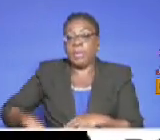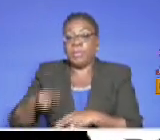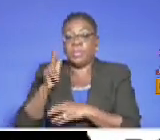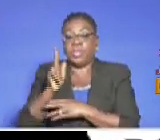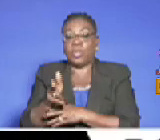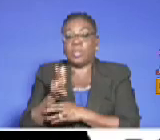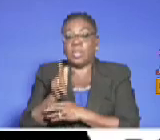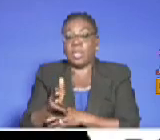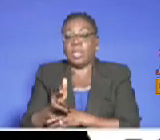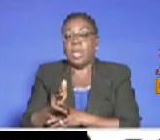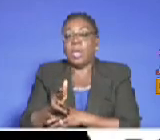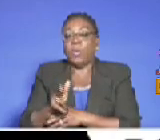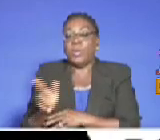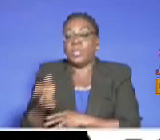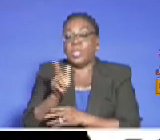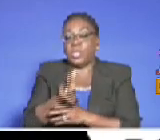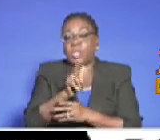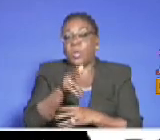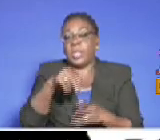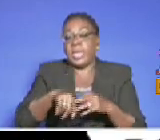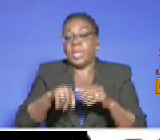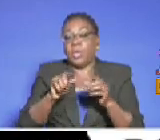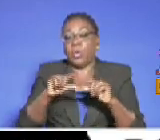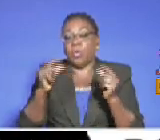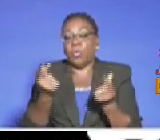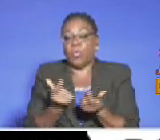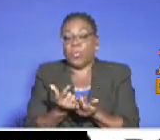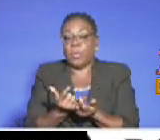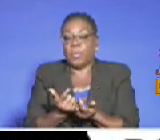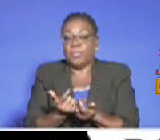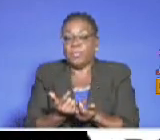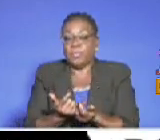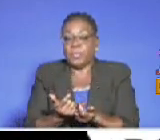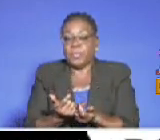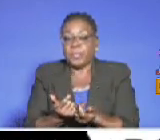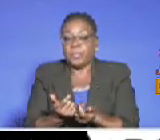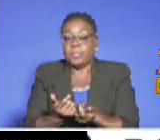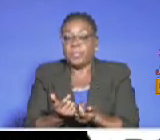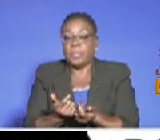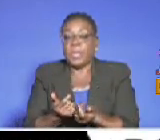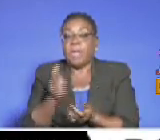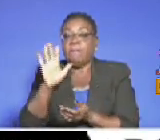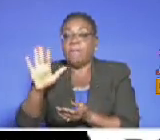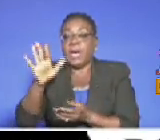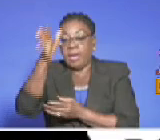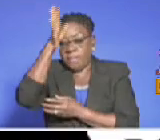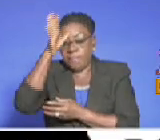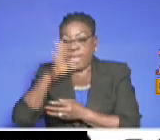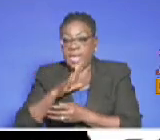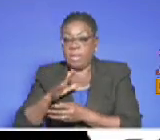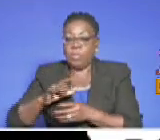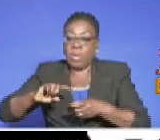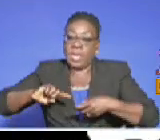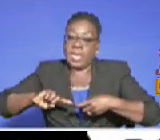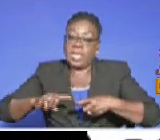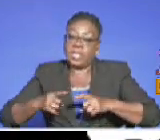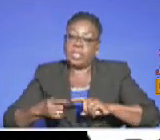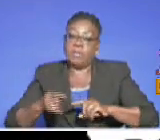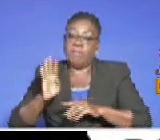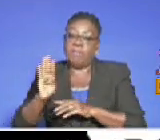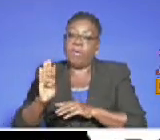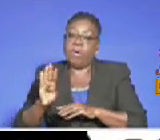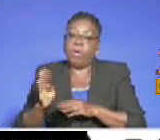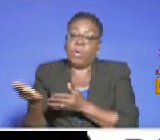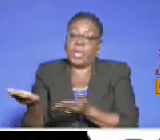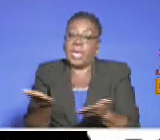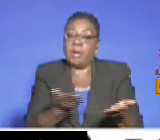firearms, which they discharged in the directions of the persons gathered. Five males were injured, four of which